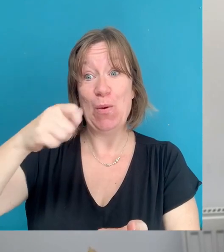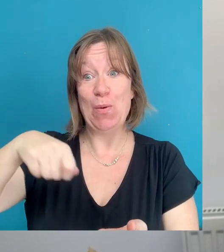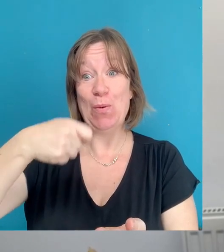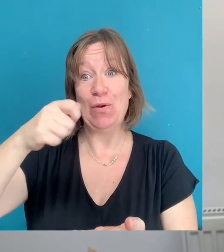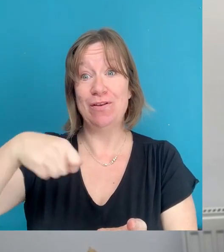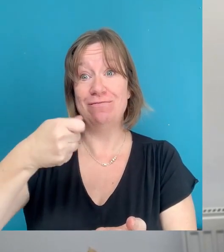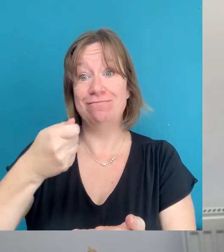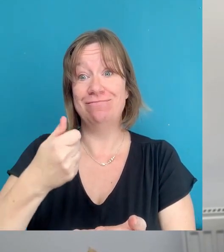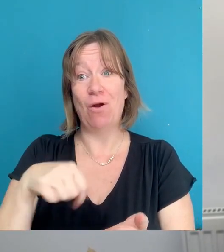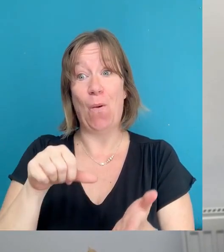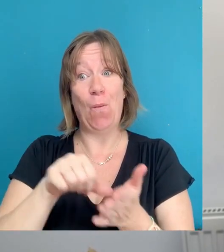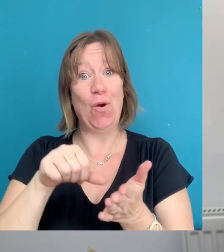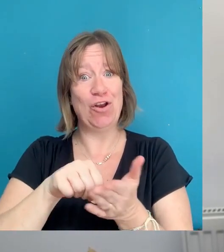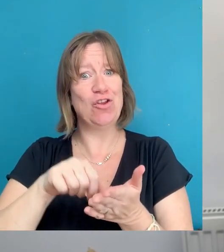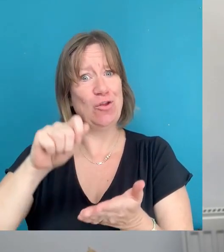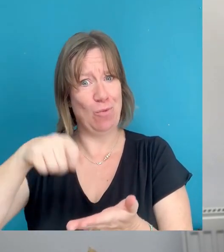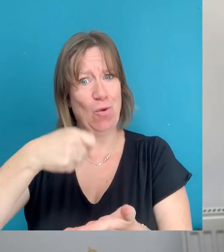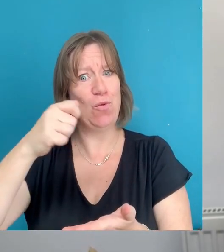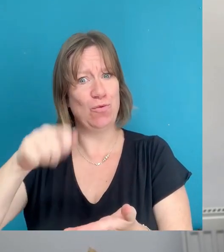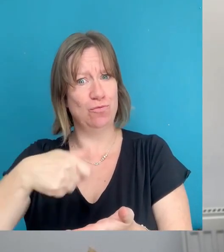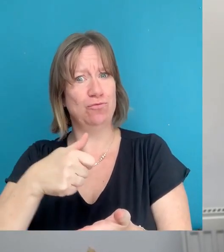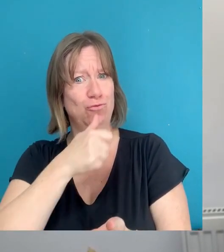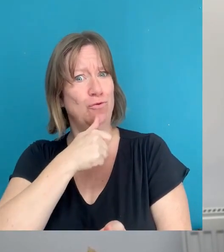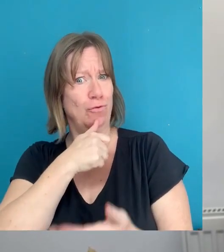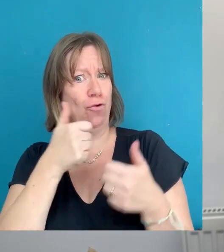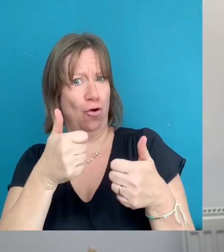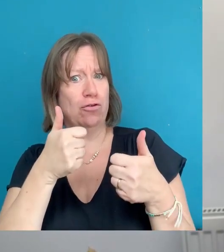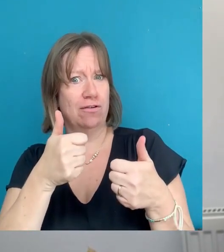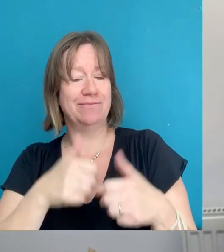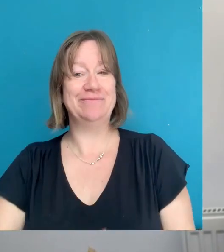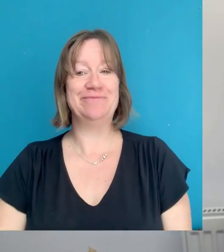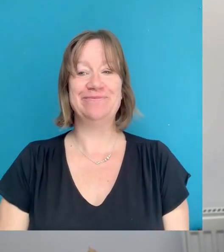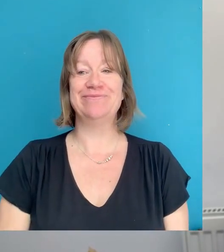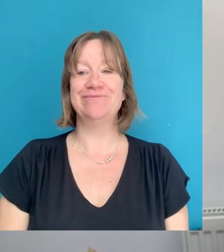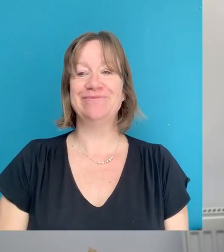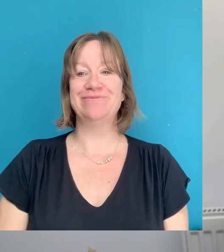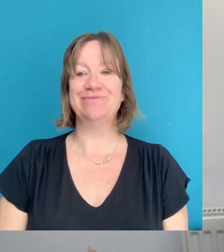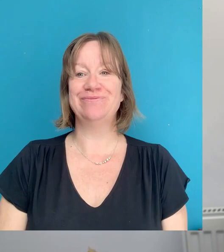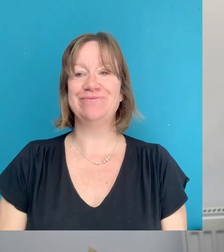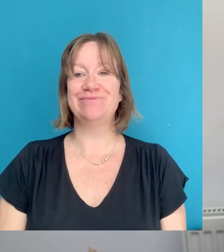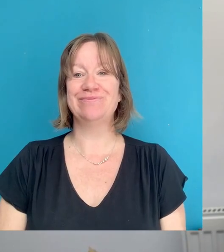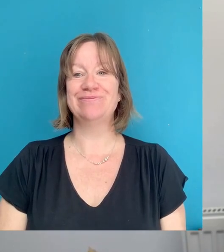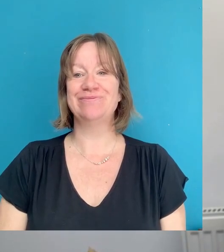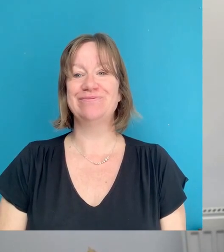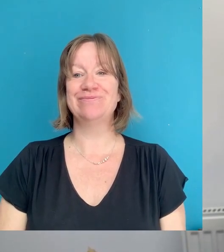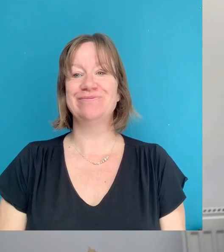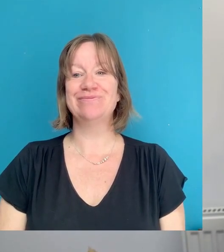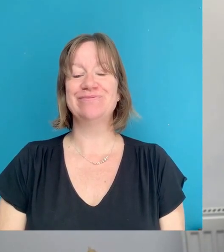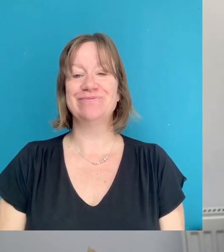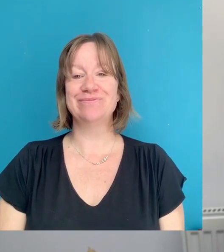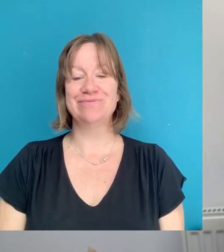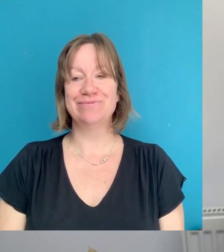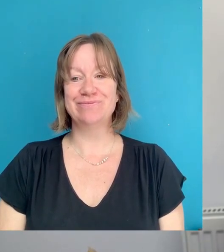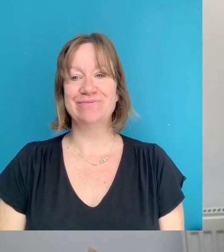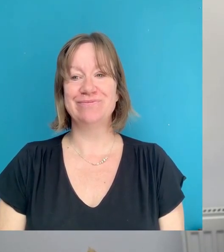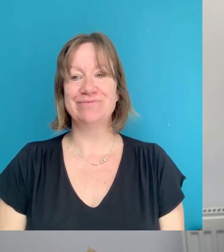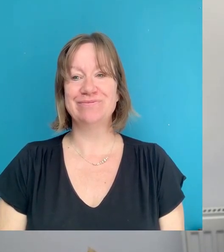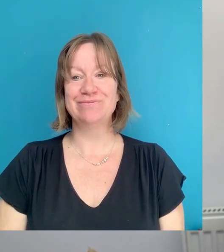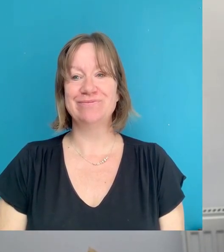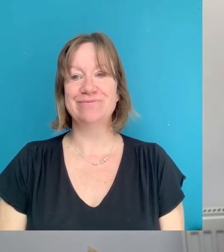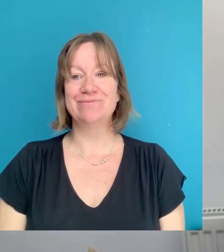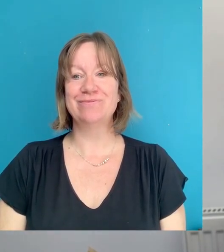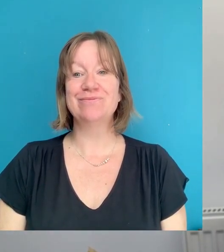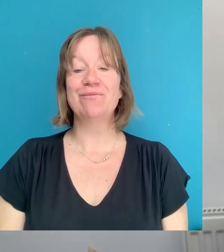use a spoon. Wooden spoons are a really good thing to use. So I'm just going over it one more time,